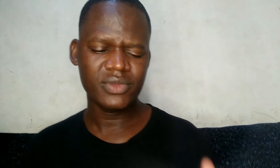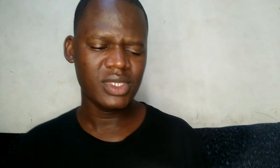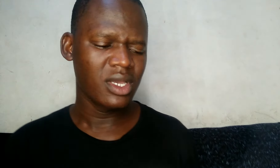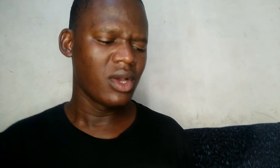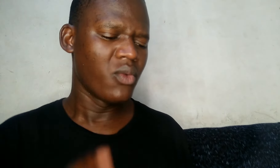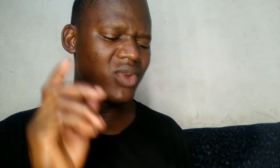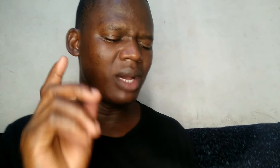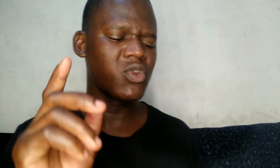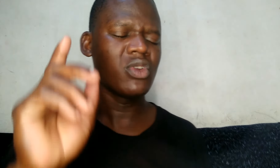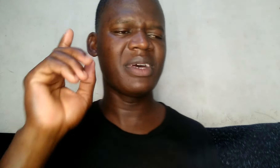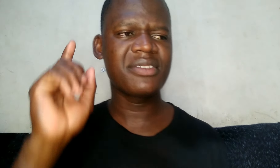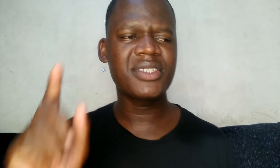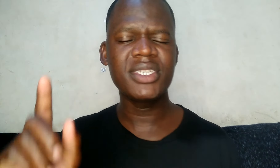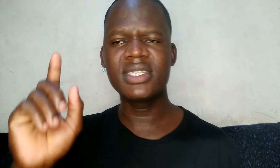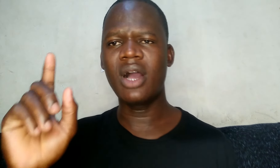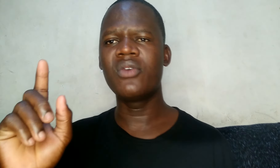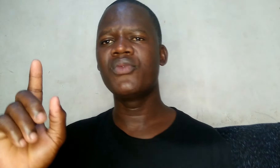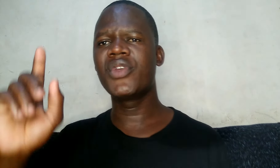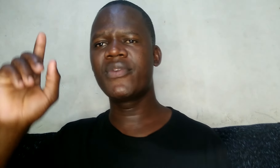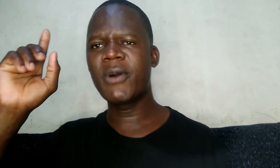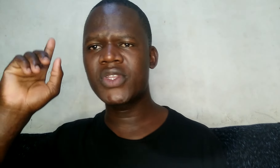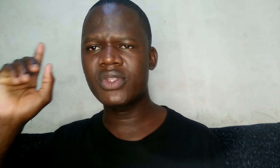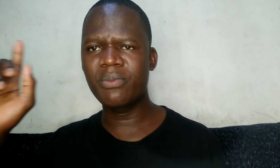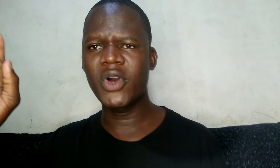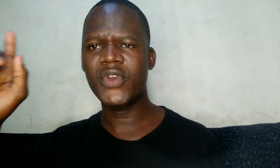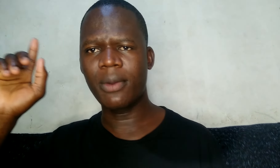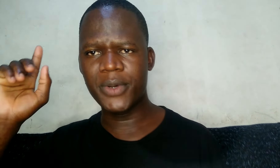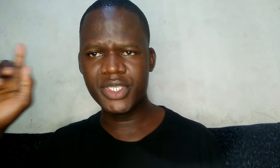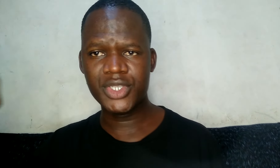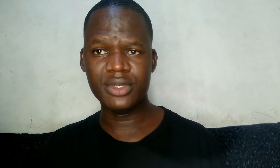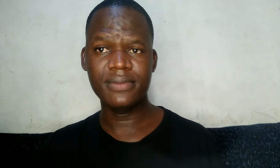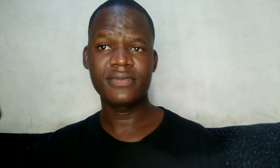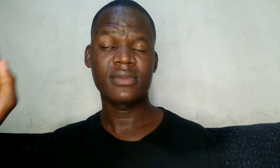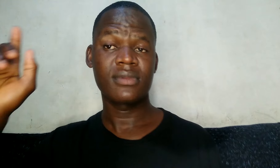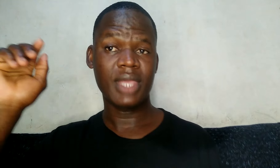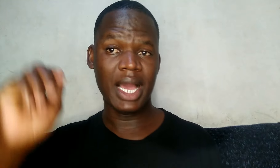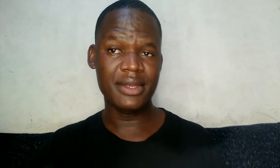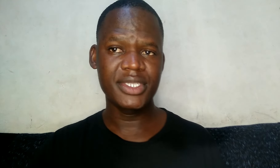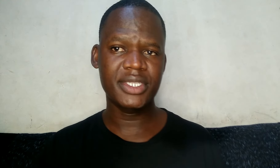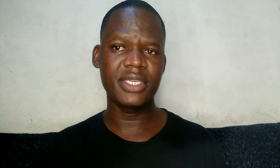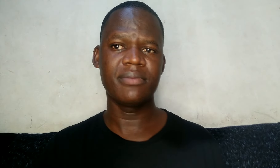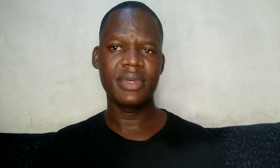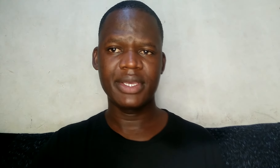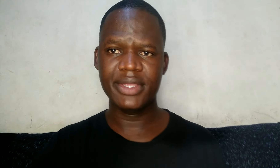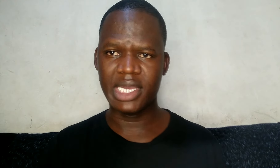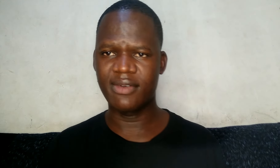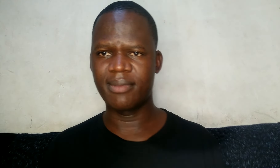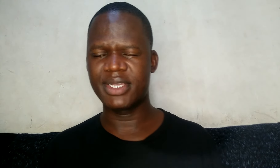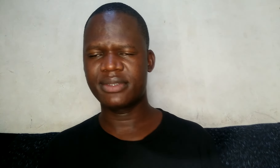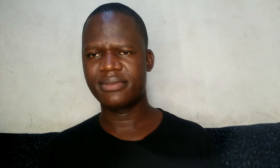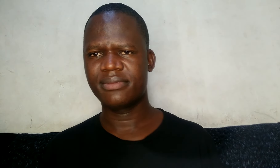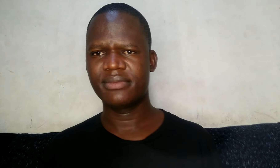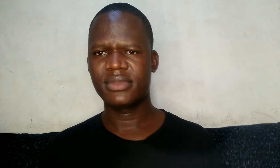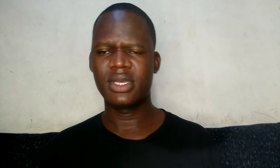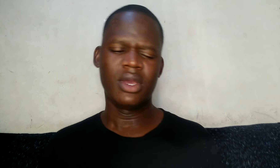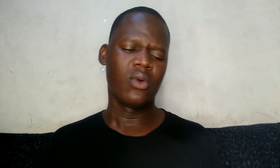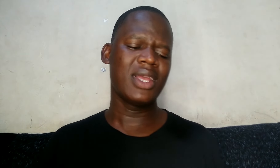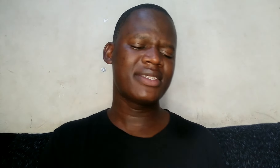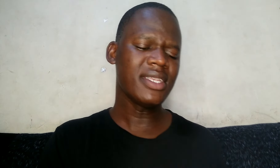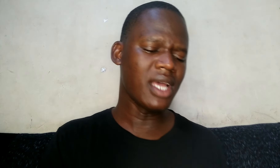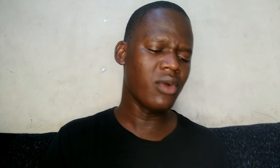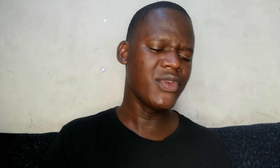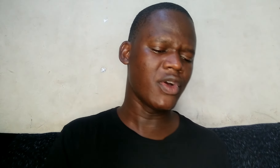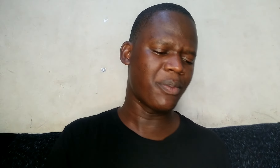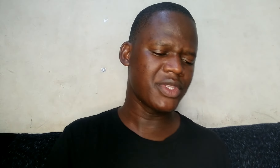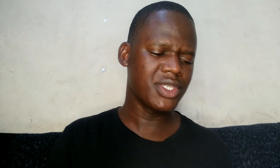one, William Ruto must sit down with both opposition and his team in the government.